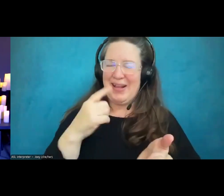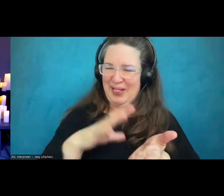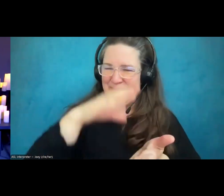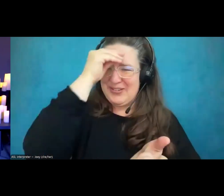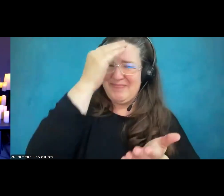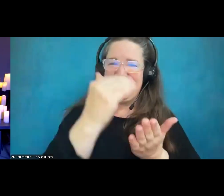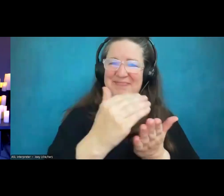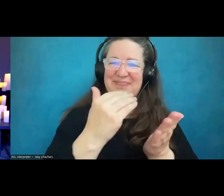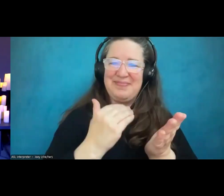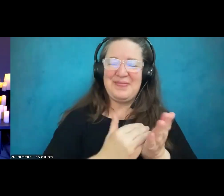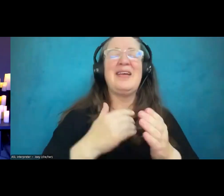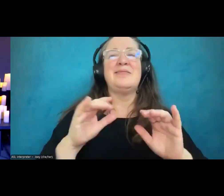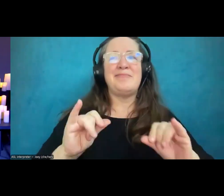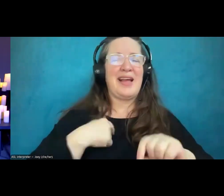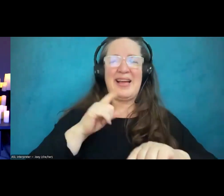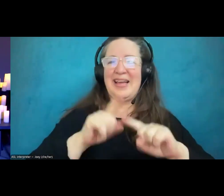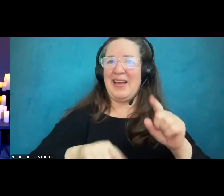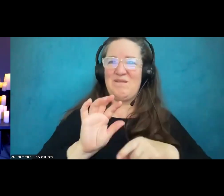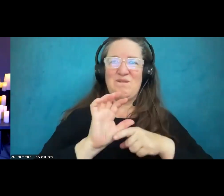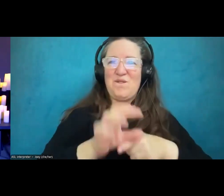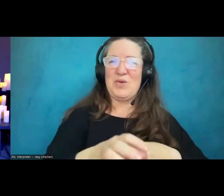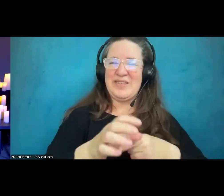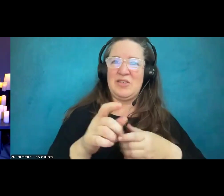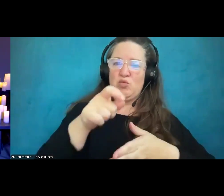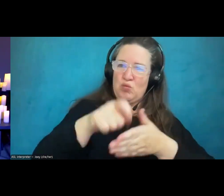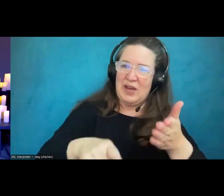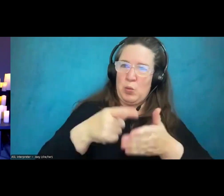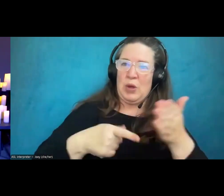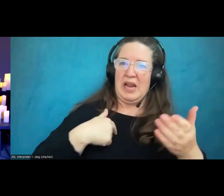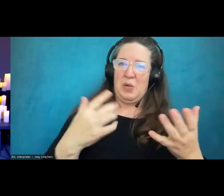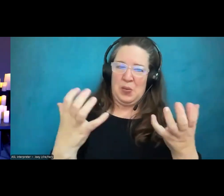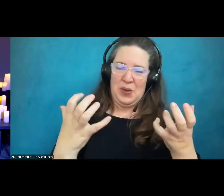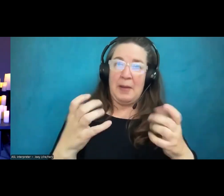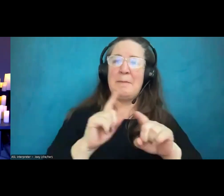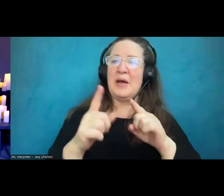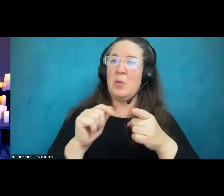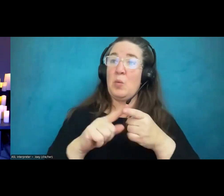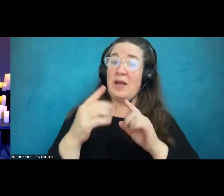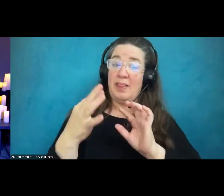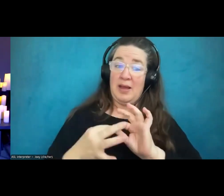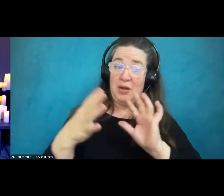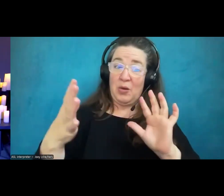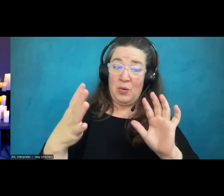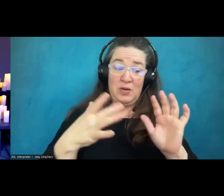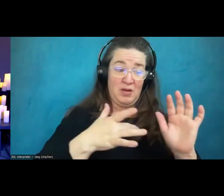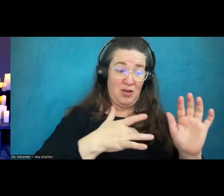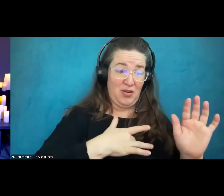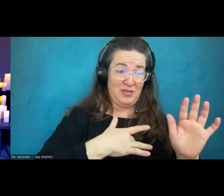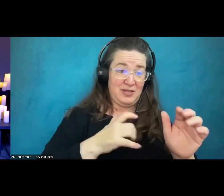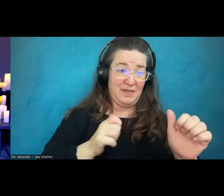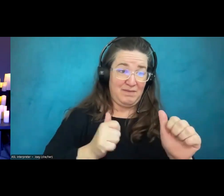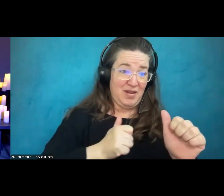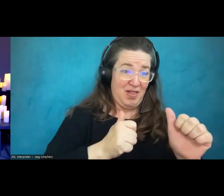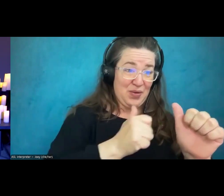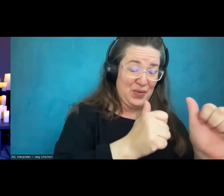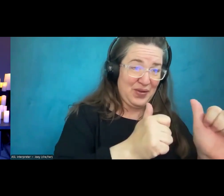couldn't force myself to write the piece that I wanted, but when I let go and just followed my heart through the sound, I came away